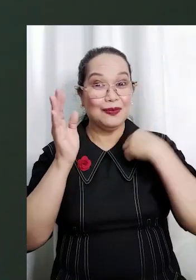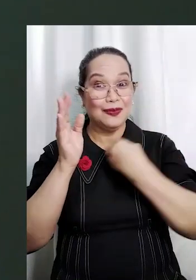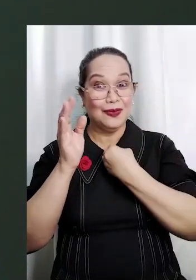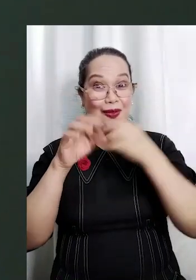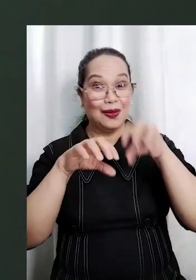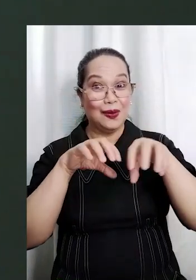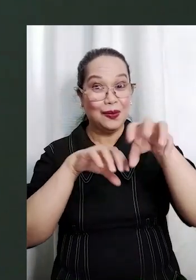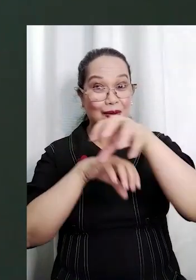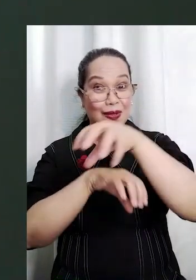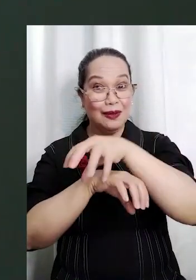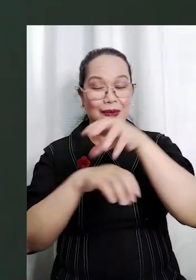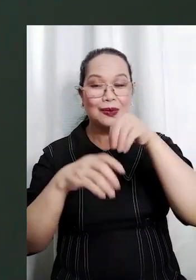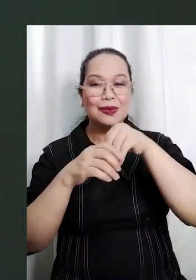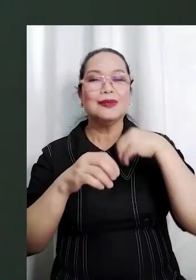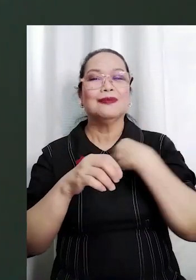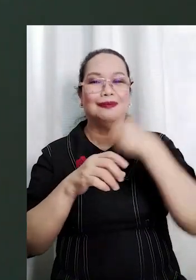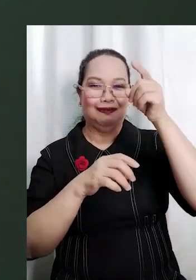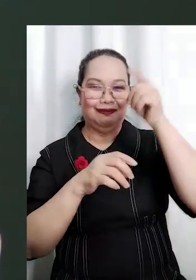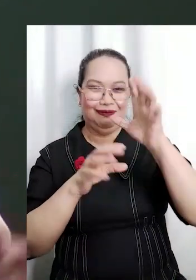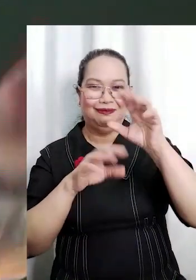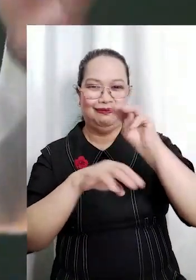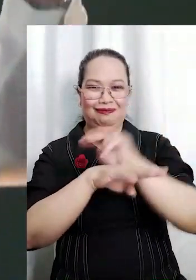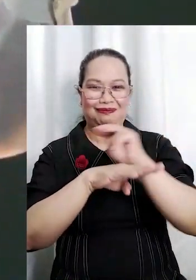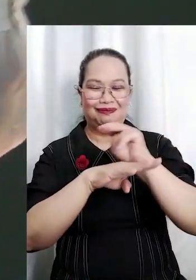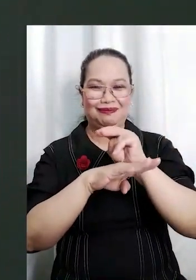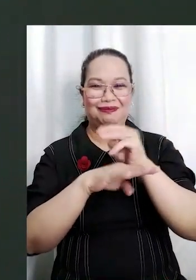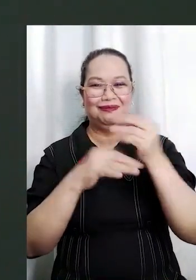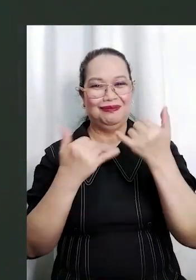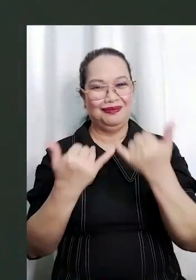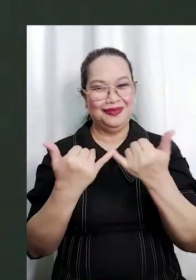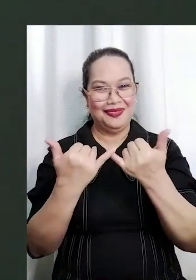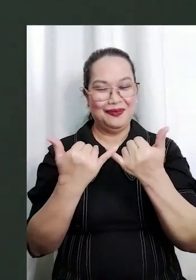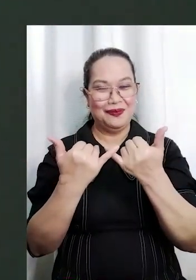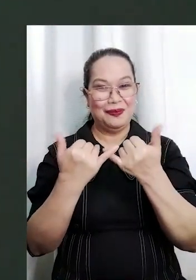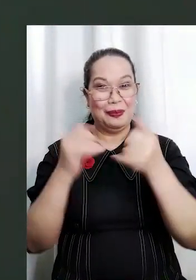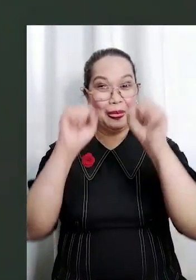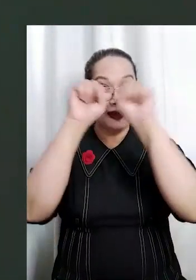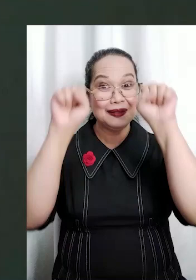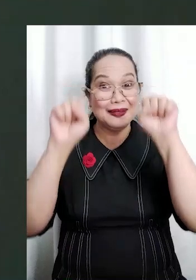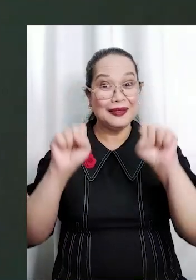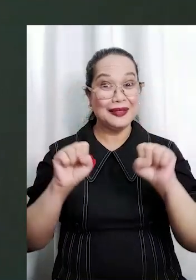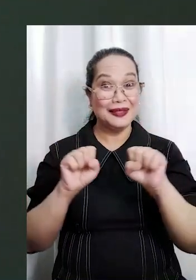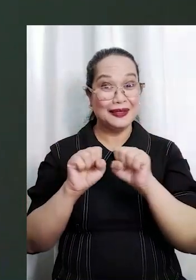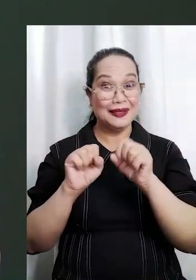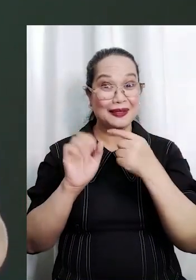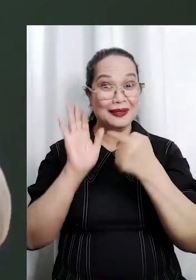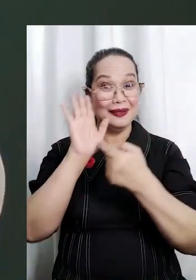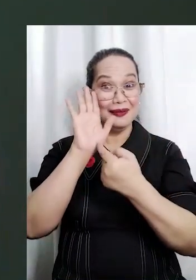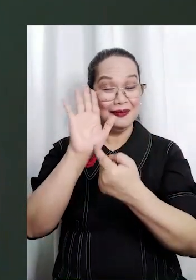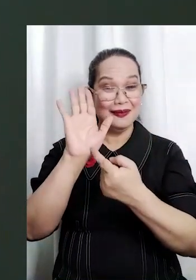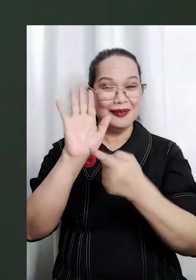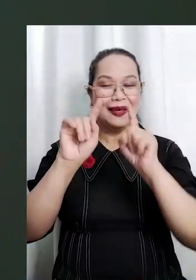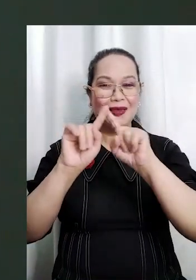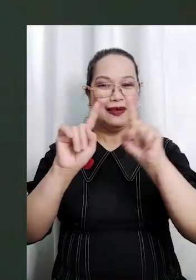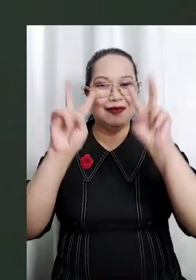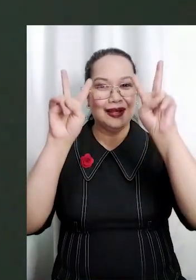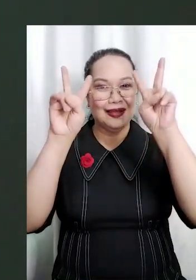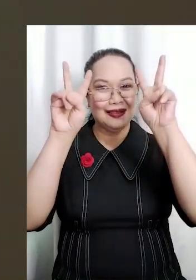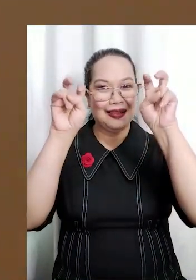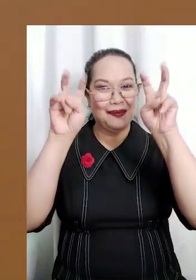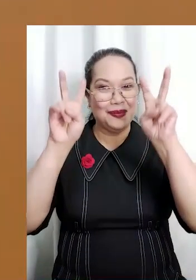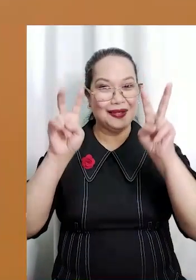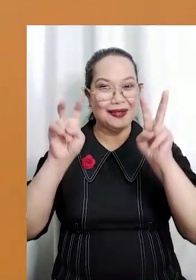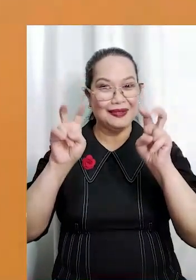neighbors in His mission. So dito po sa screen ninyo, makikita po ninyo yung different